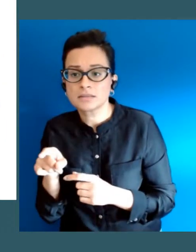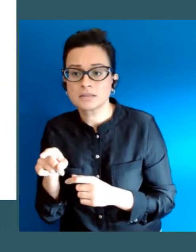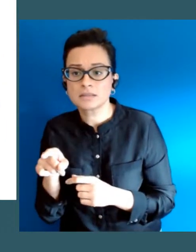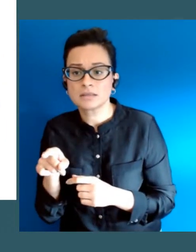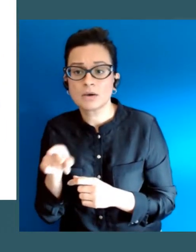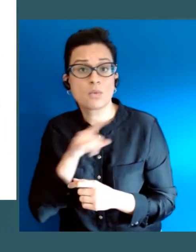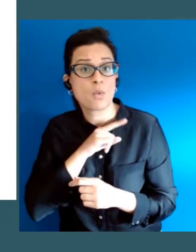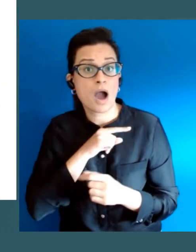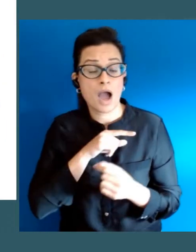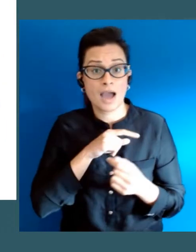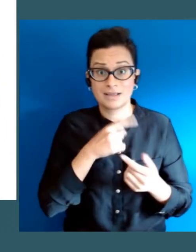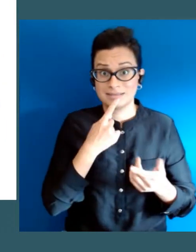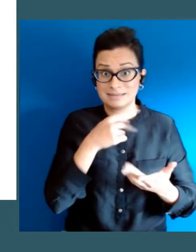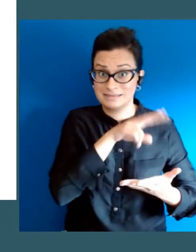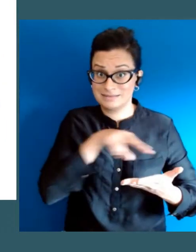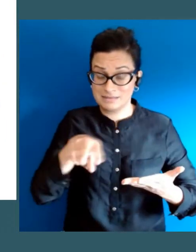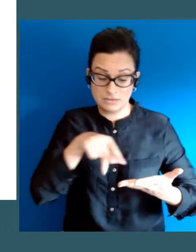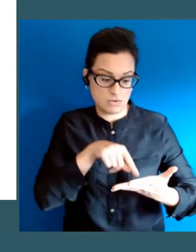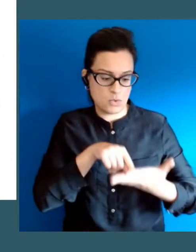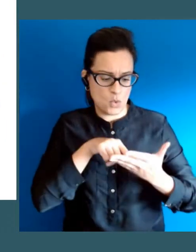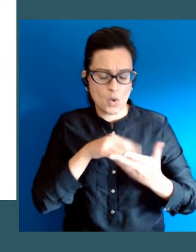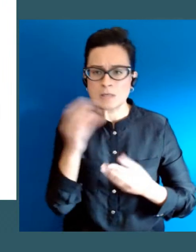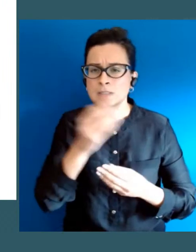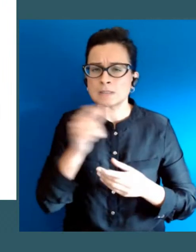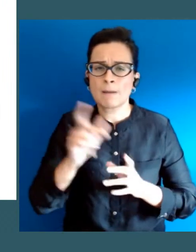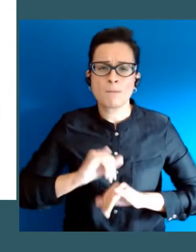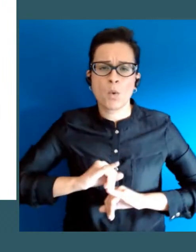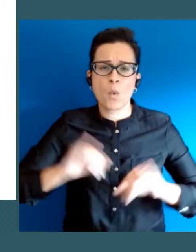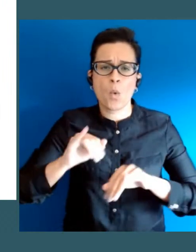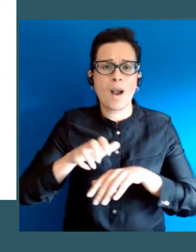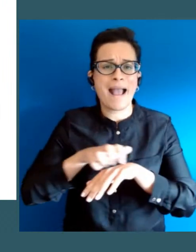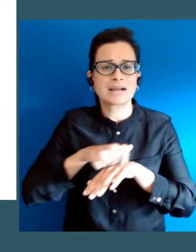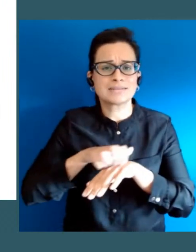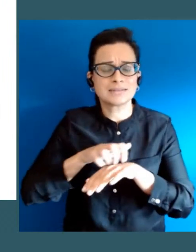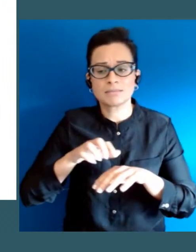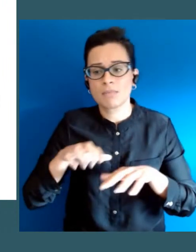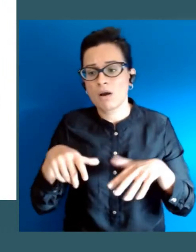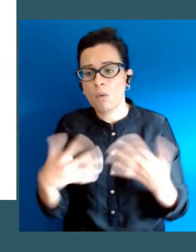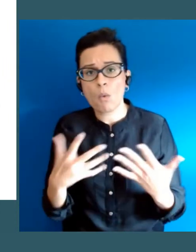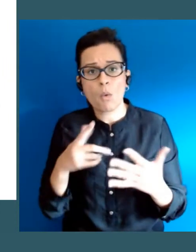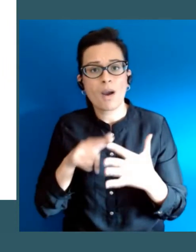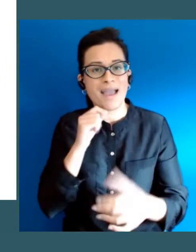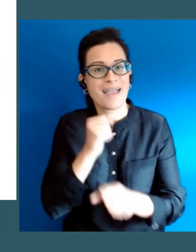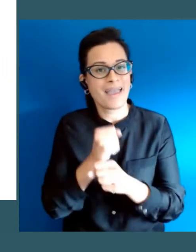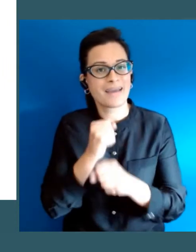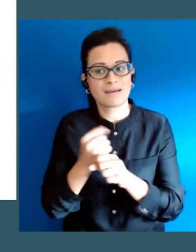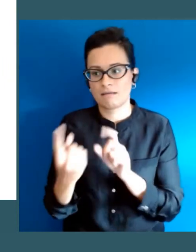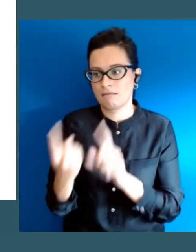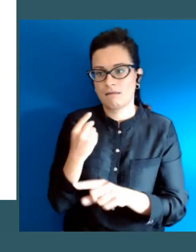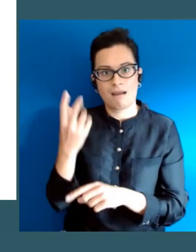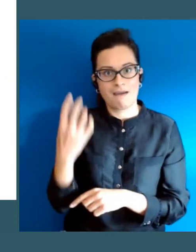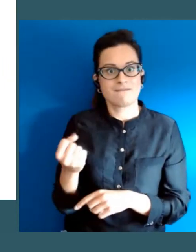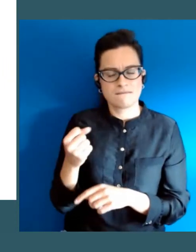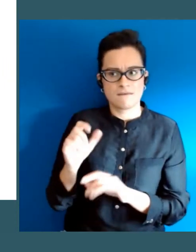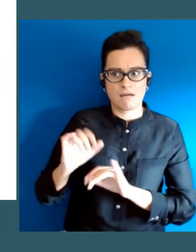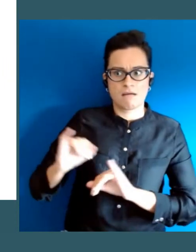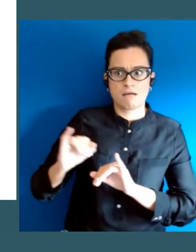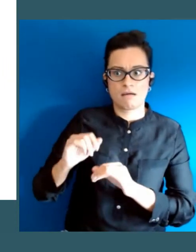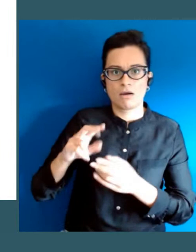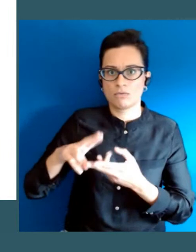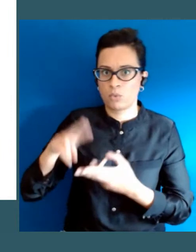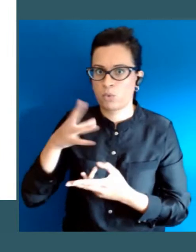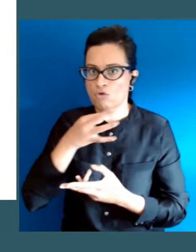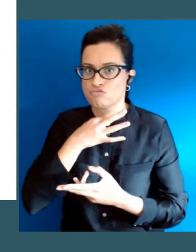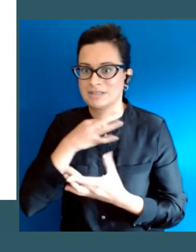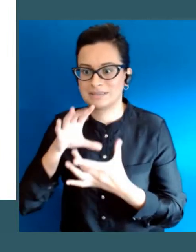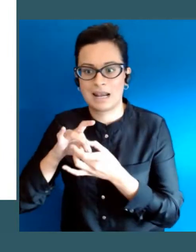with severe eczema and or allergy has a high risk of developing peanut allergy. So you